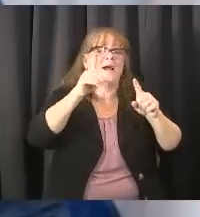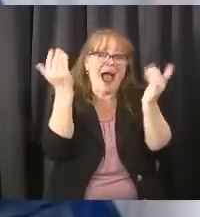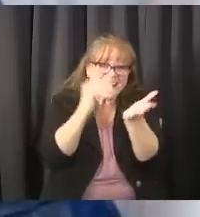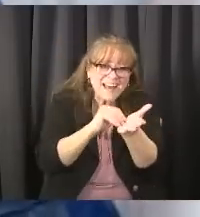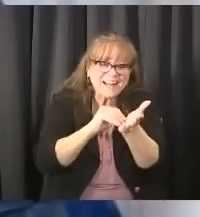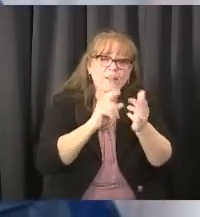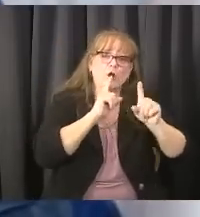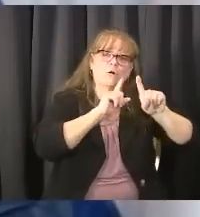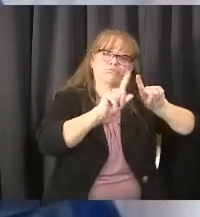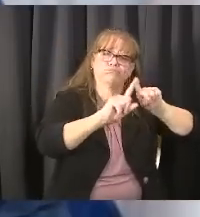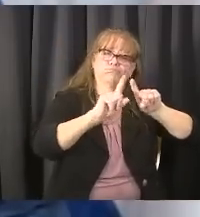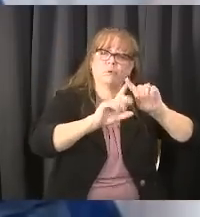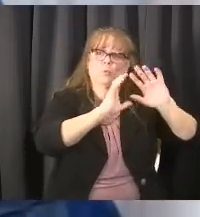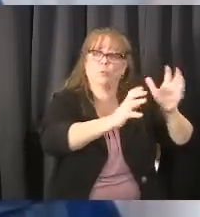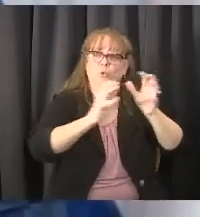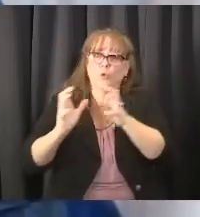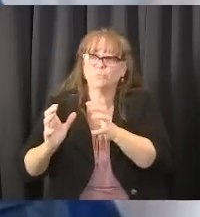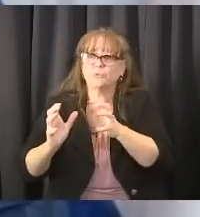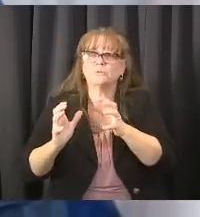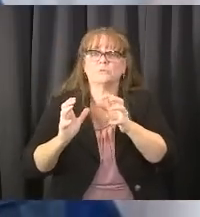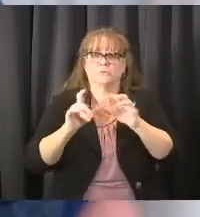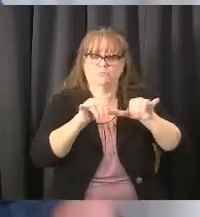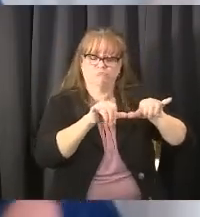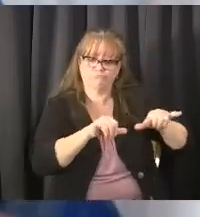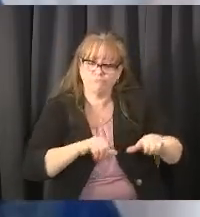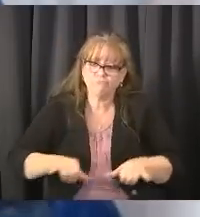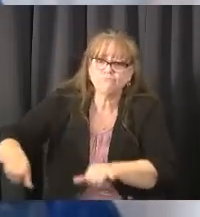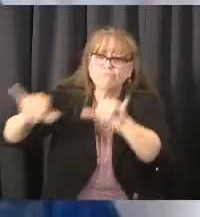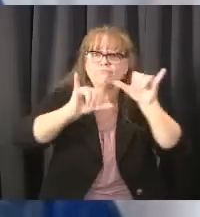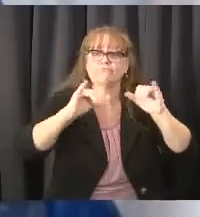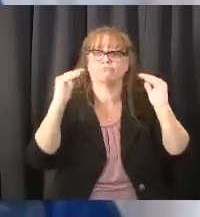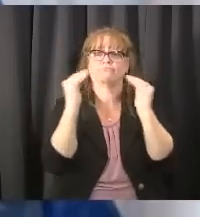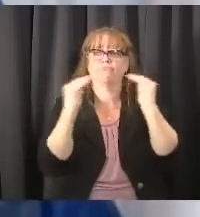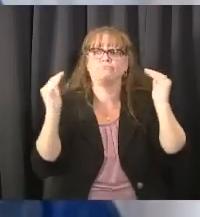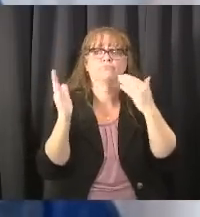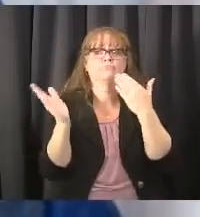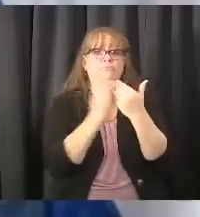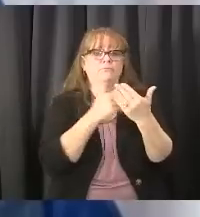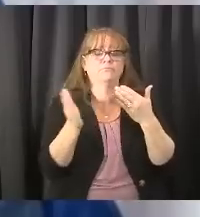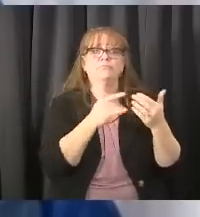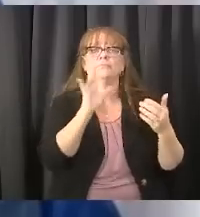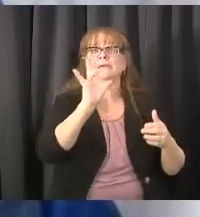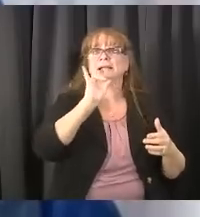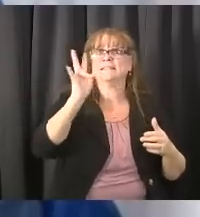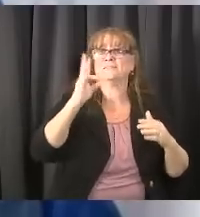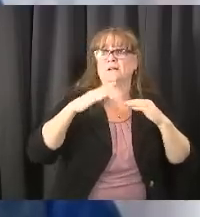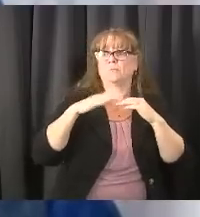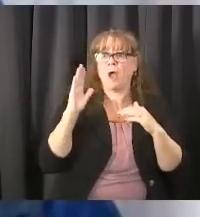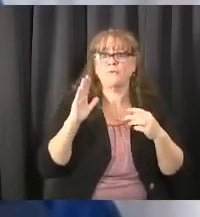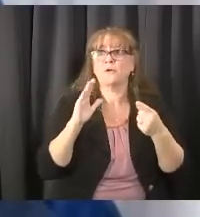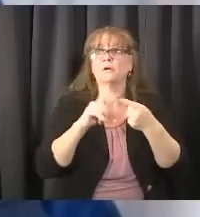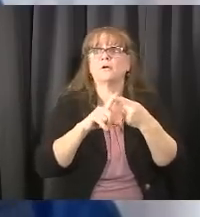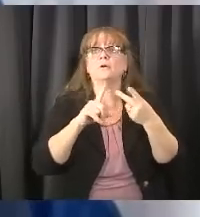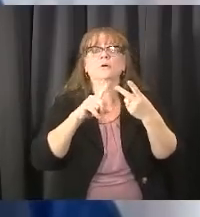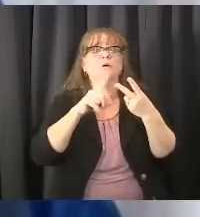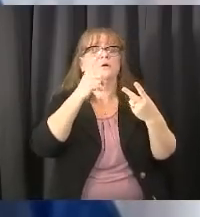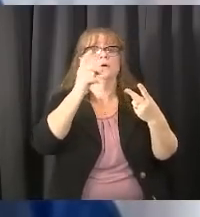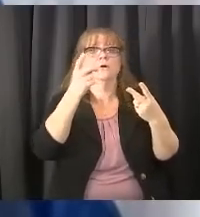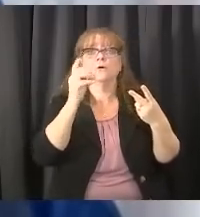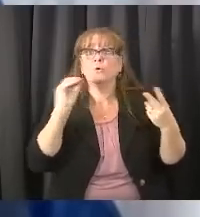you're uninsured and live in the San Luis Valley, whether you're wealthy and insured and live in Aspen or Boulder, whether you